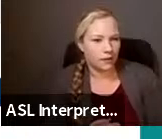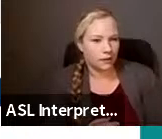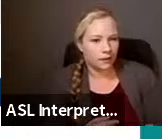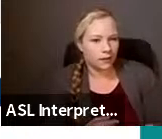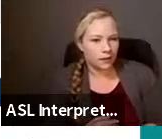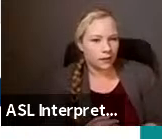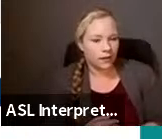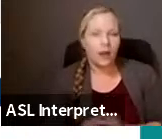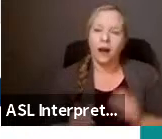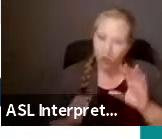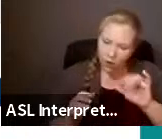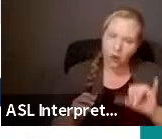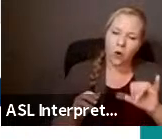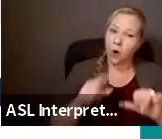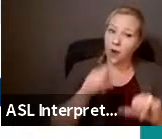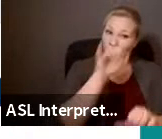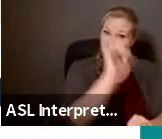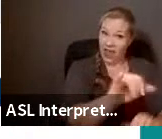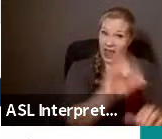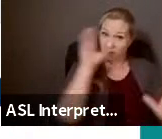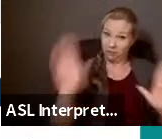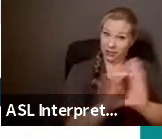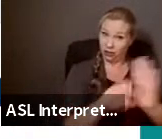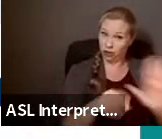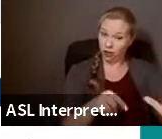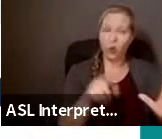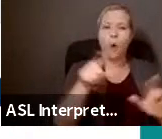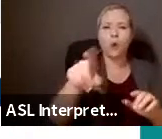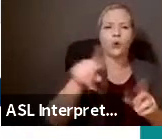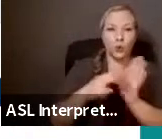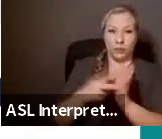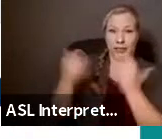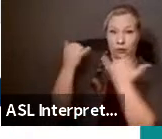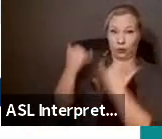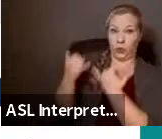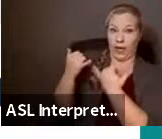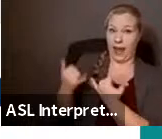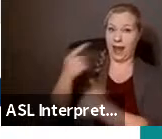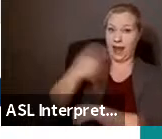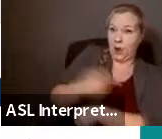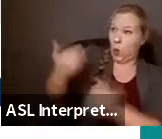as is. So when you say as is, you mean like today, right? Well, it appears isn't sort